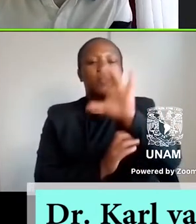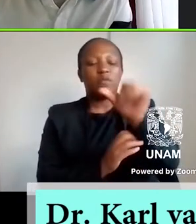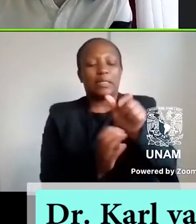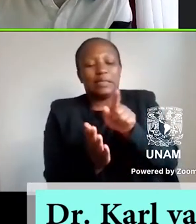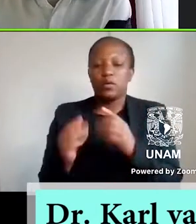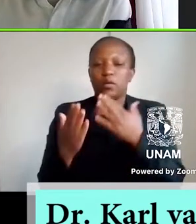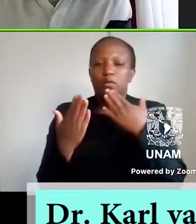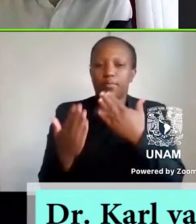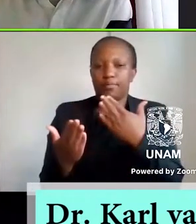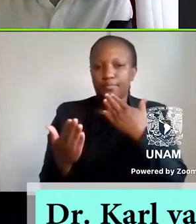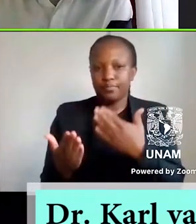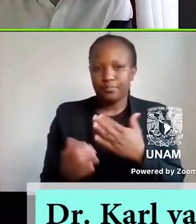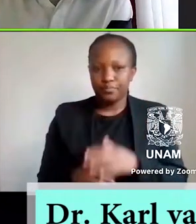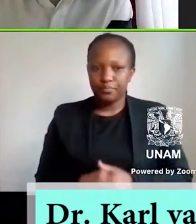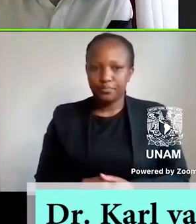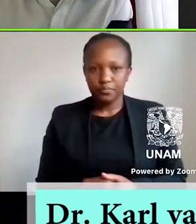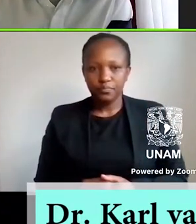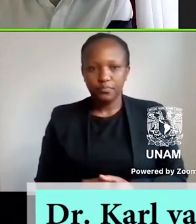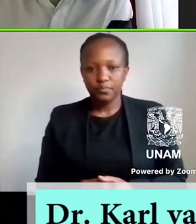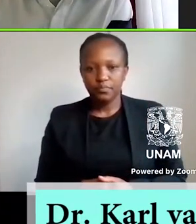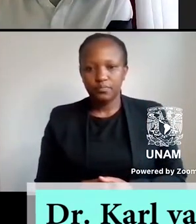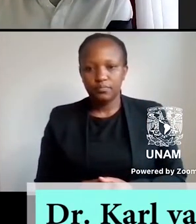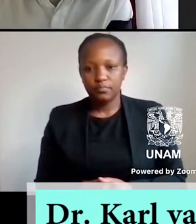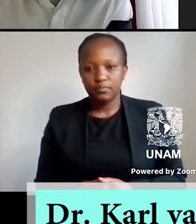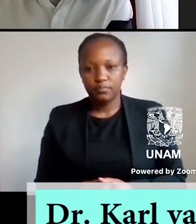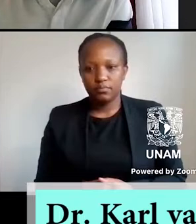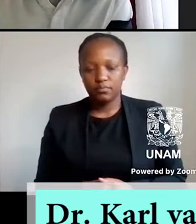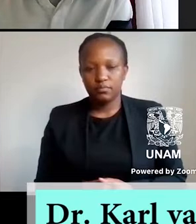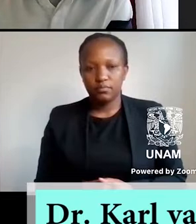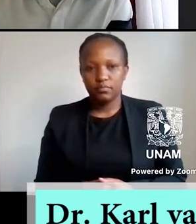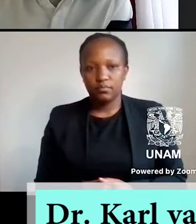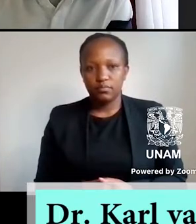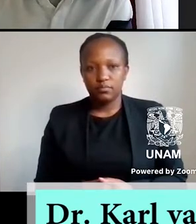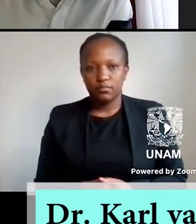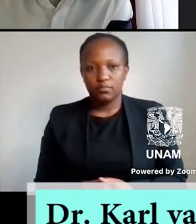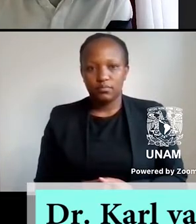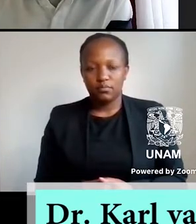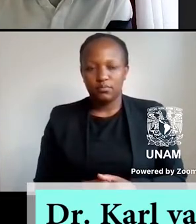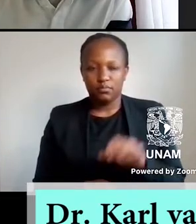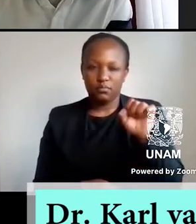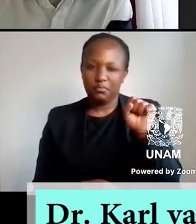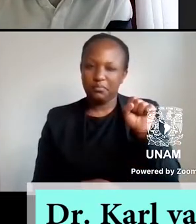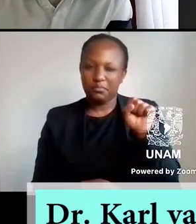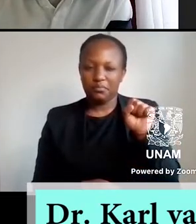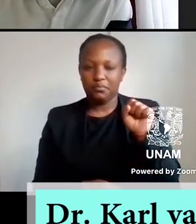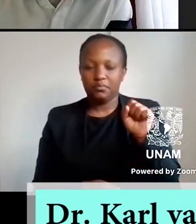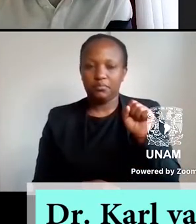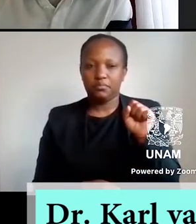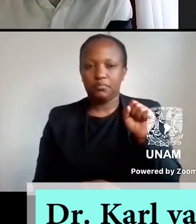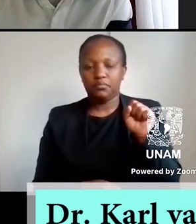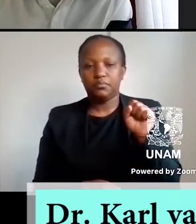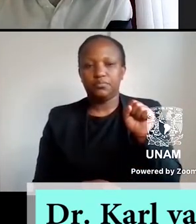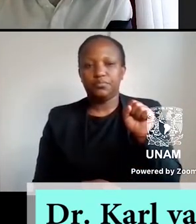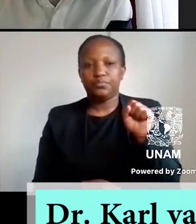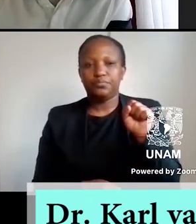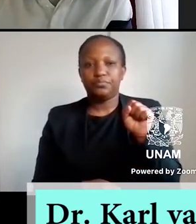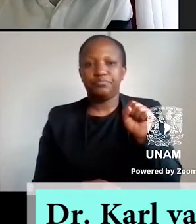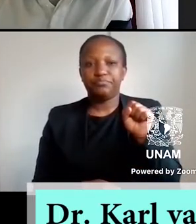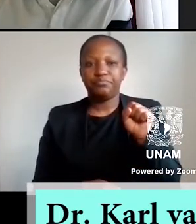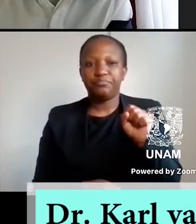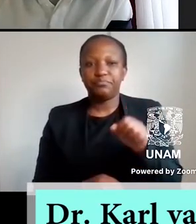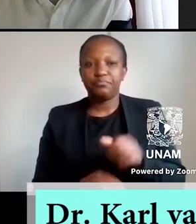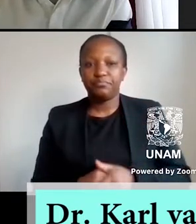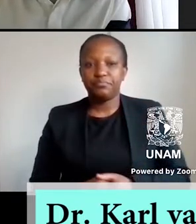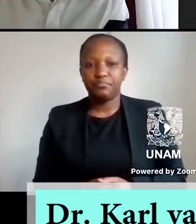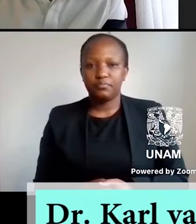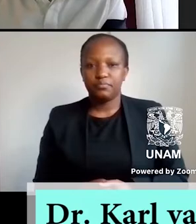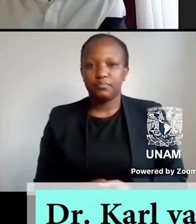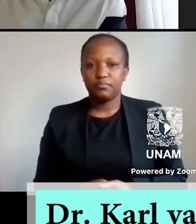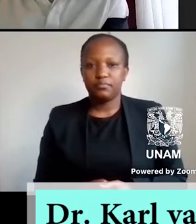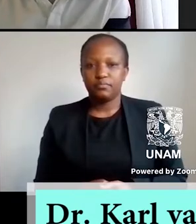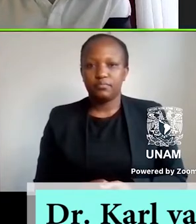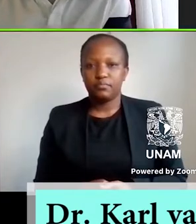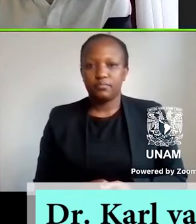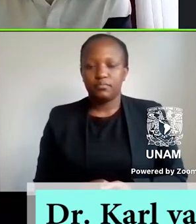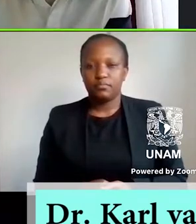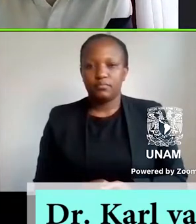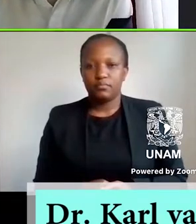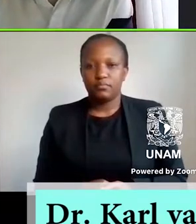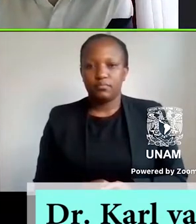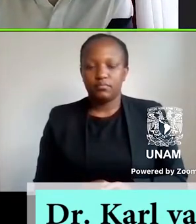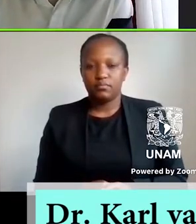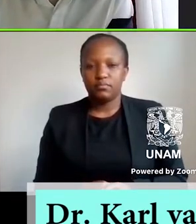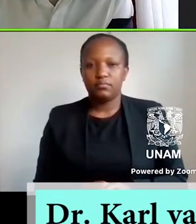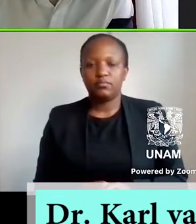is